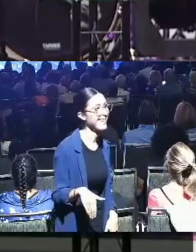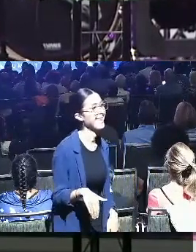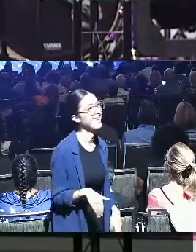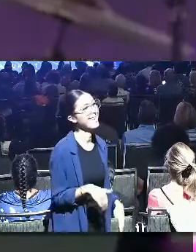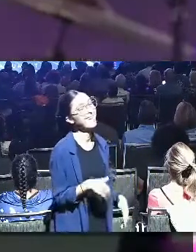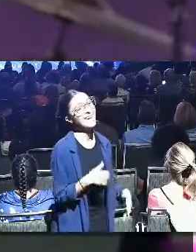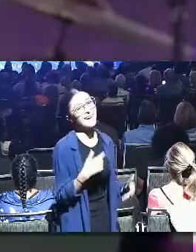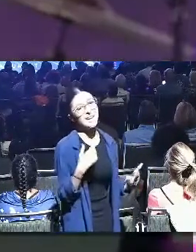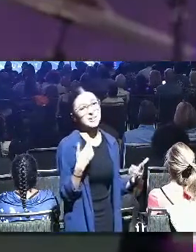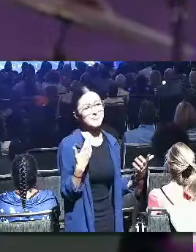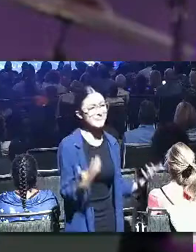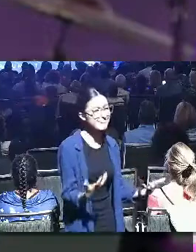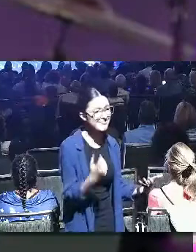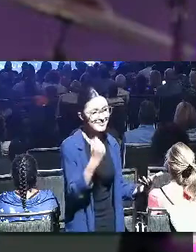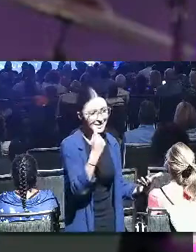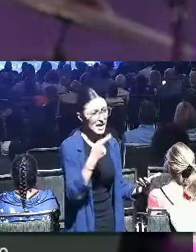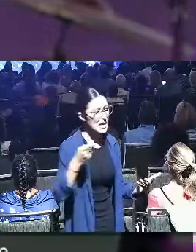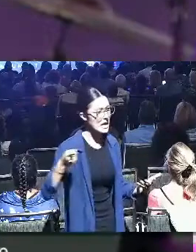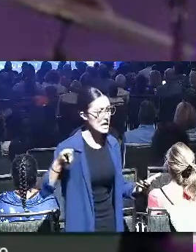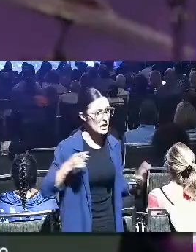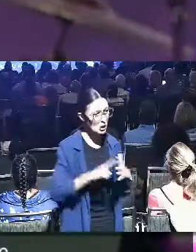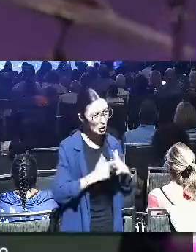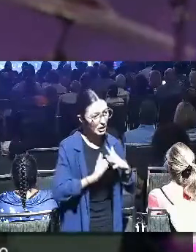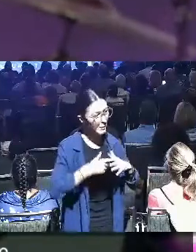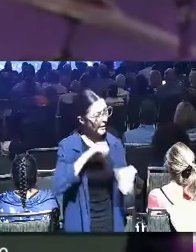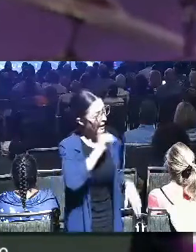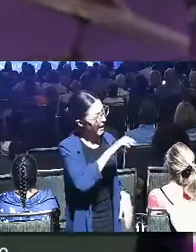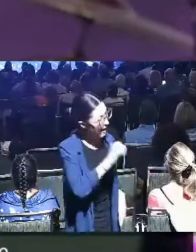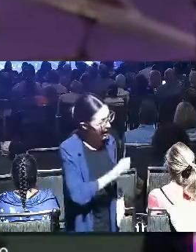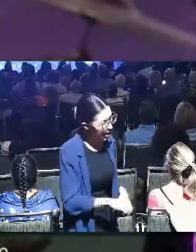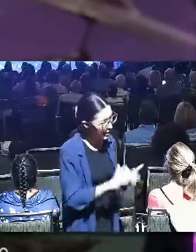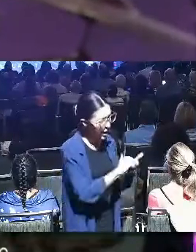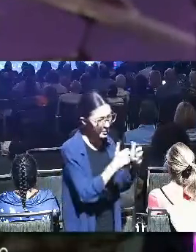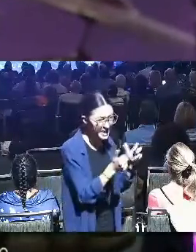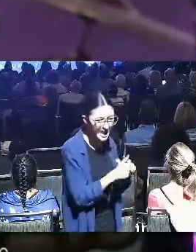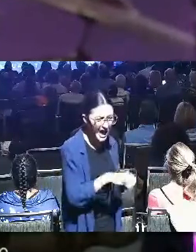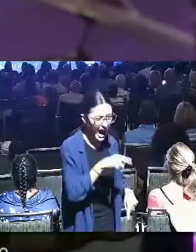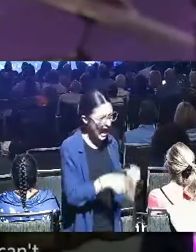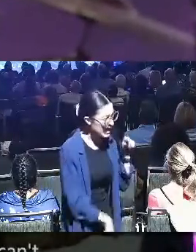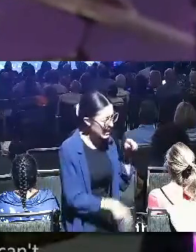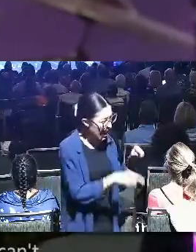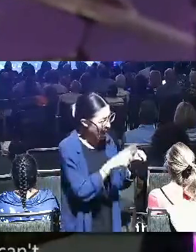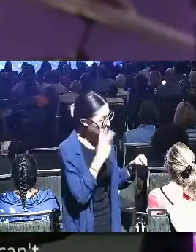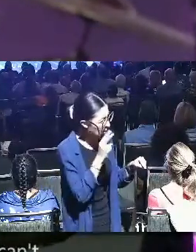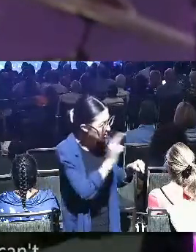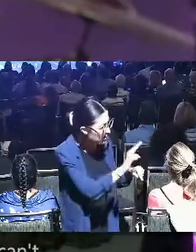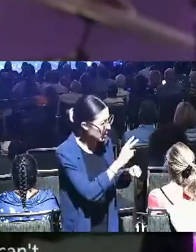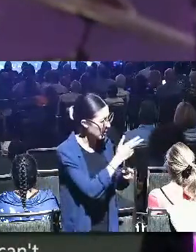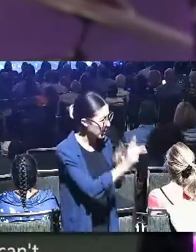I mean, the shirts don't match. Those little name tags, they flip down. I can't even read people's names. I don't know who is